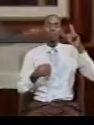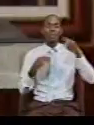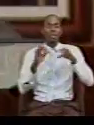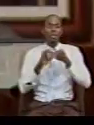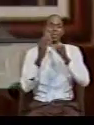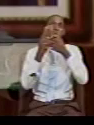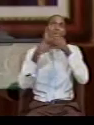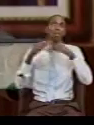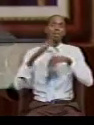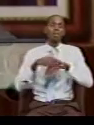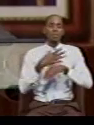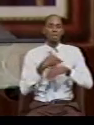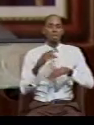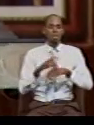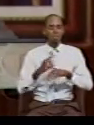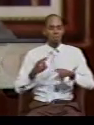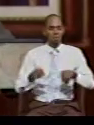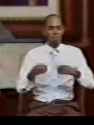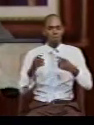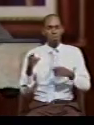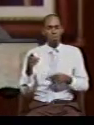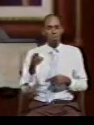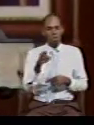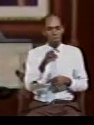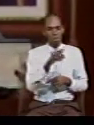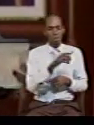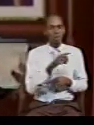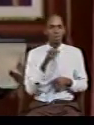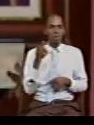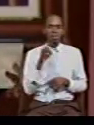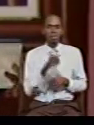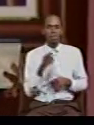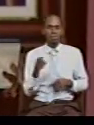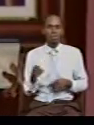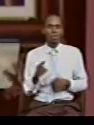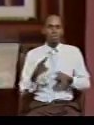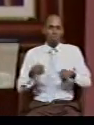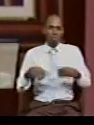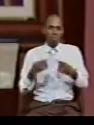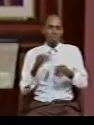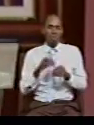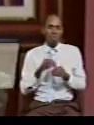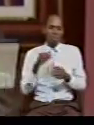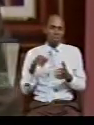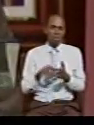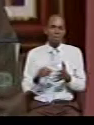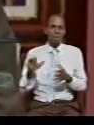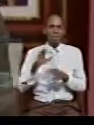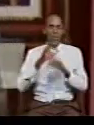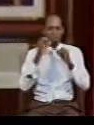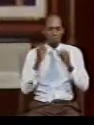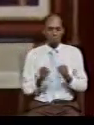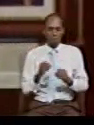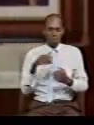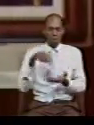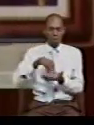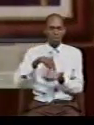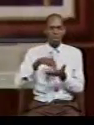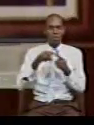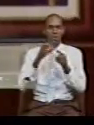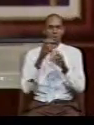earth. Go ye therefore. Go in this thy power. Rise up and receive that